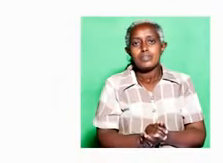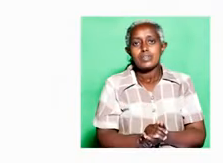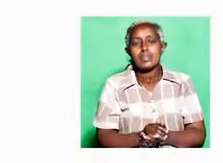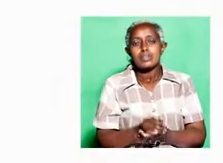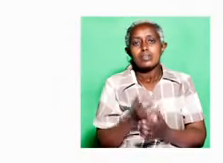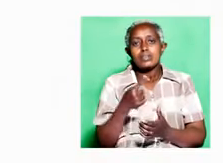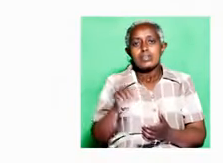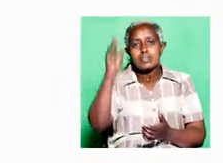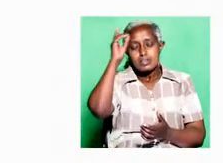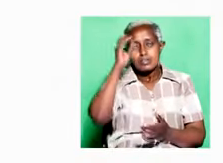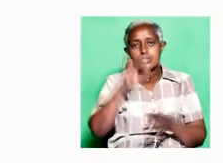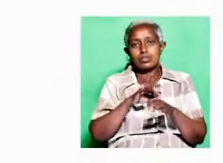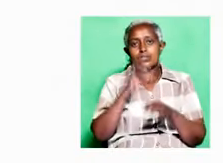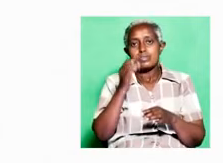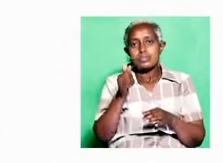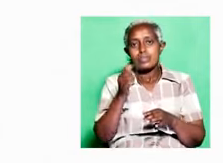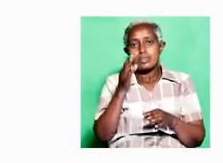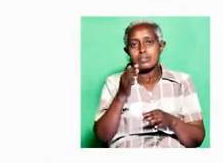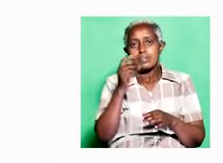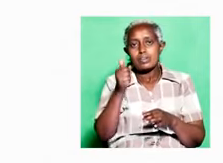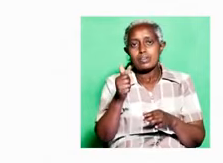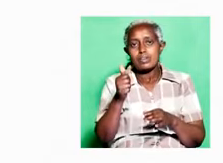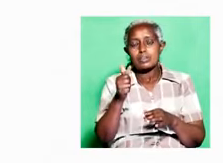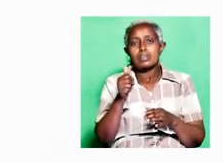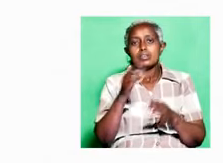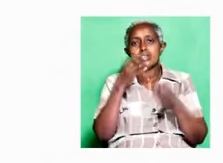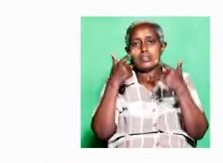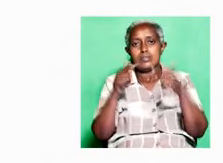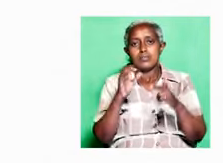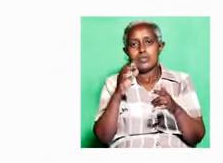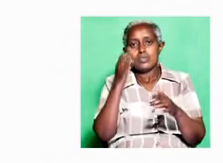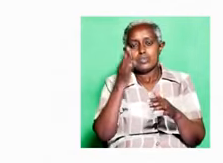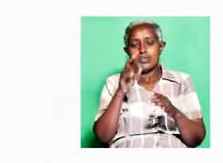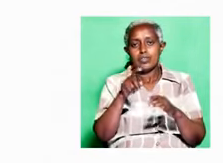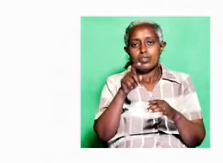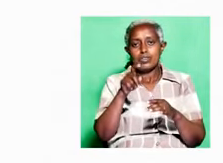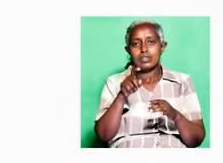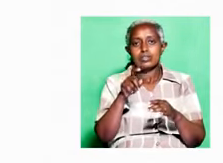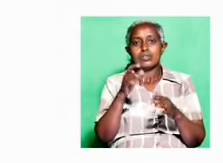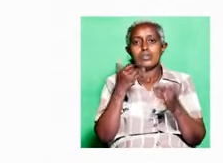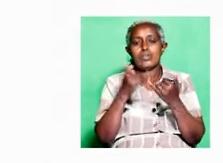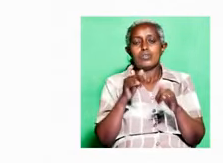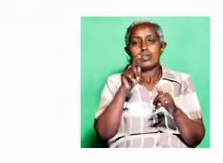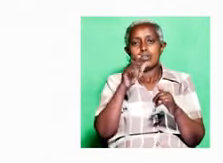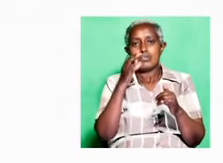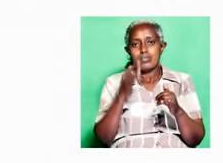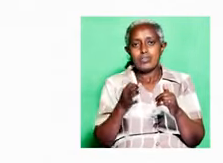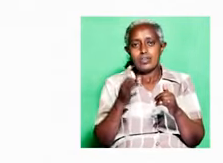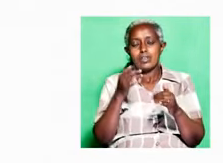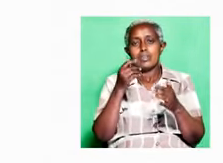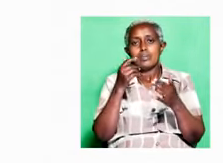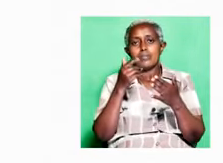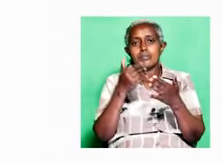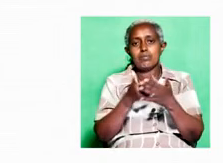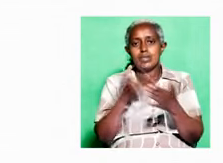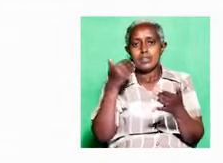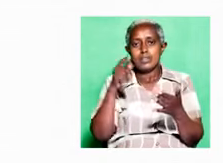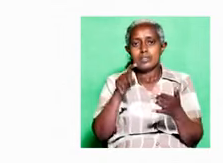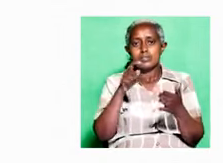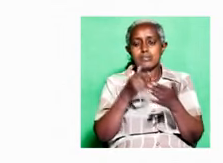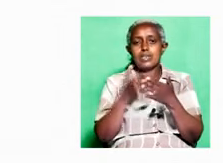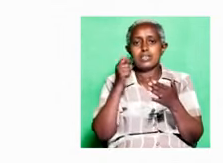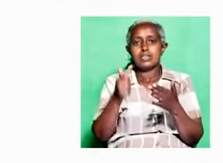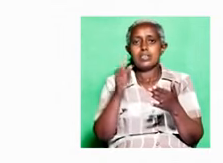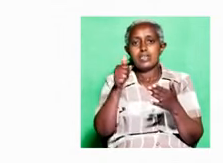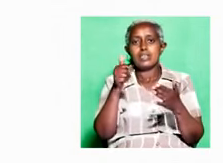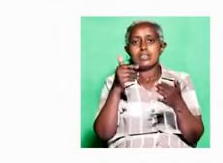the derivative of f at a is equal to the limit of f of x minus f of a over x minus a, where x approach